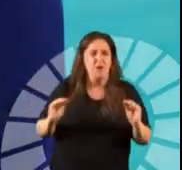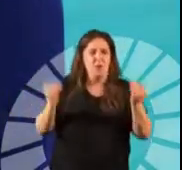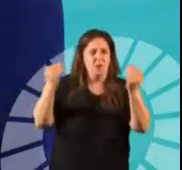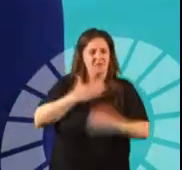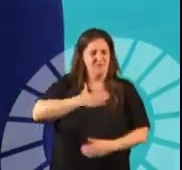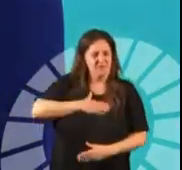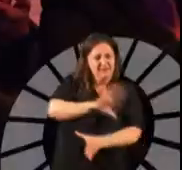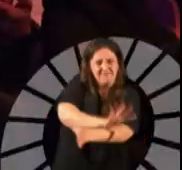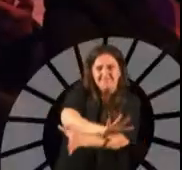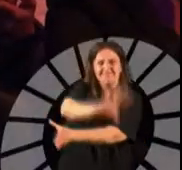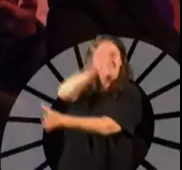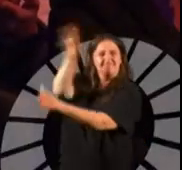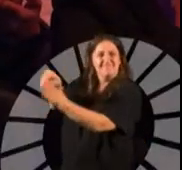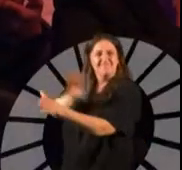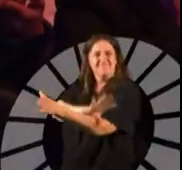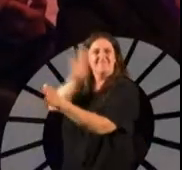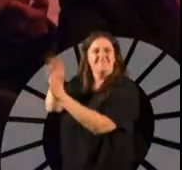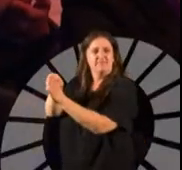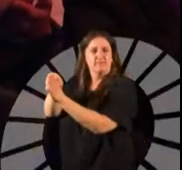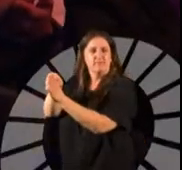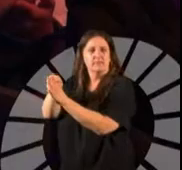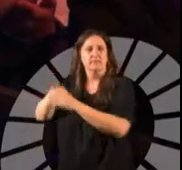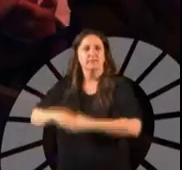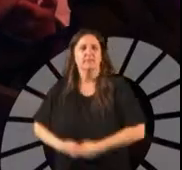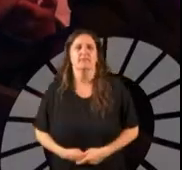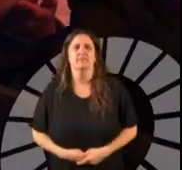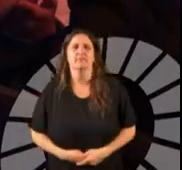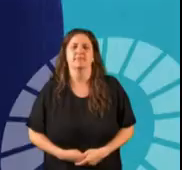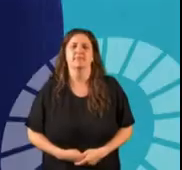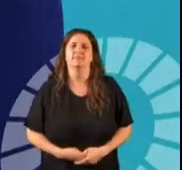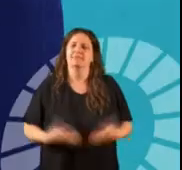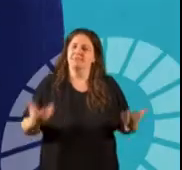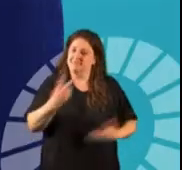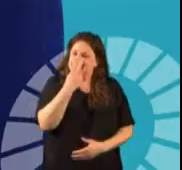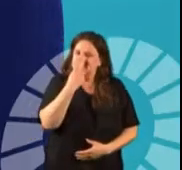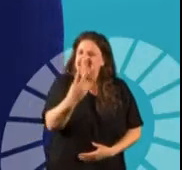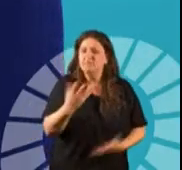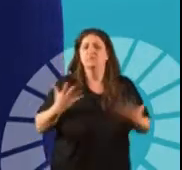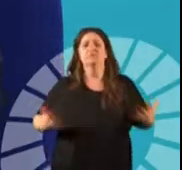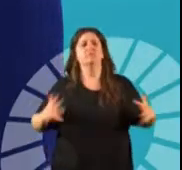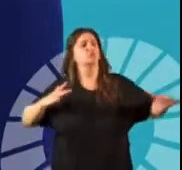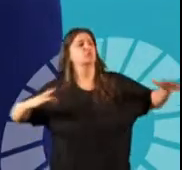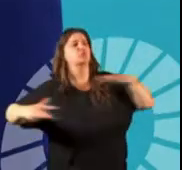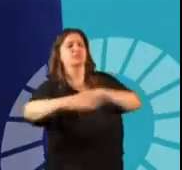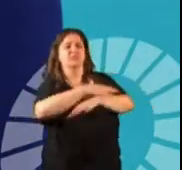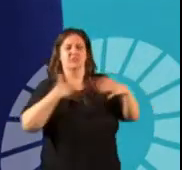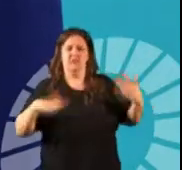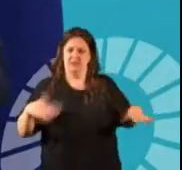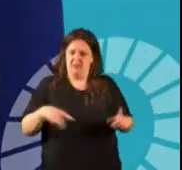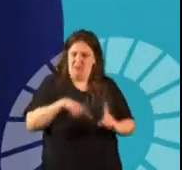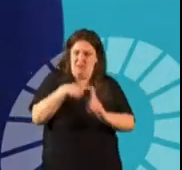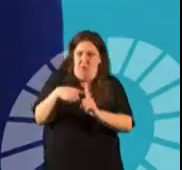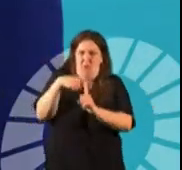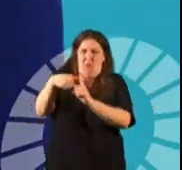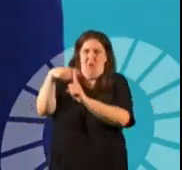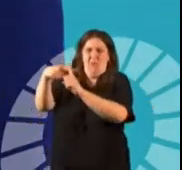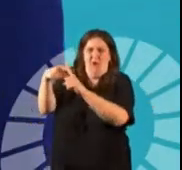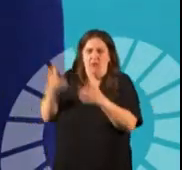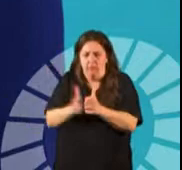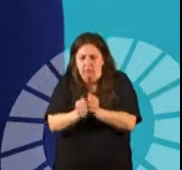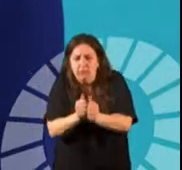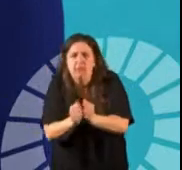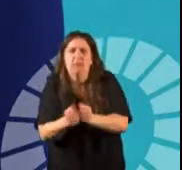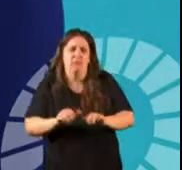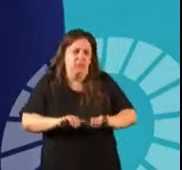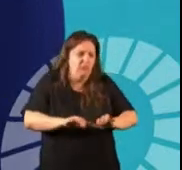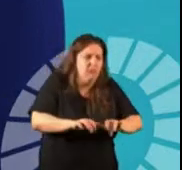to imagine that in this new digital society, we will enable young people to play a much more effective role